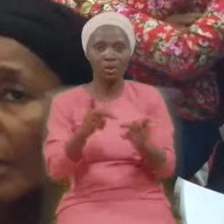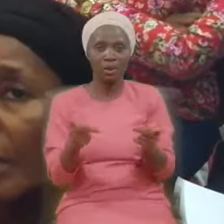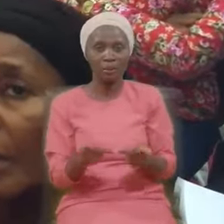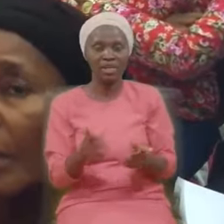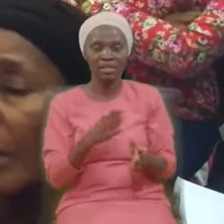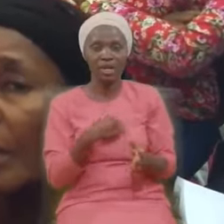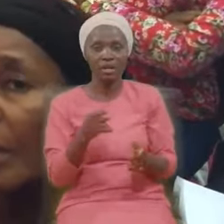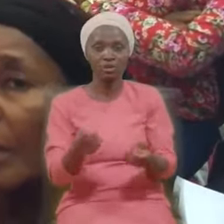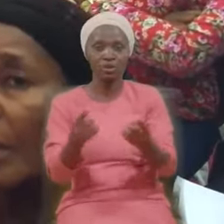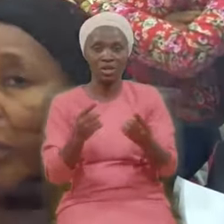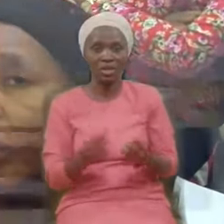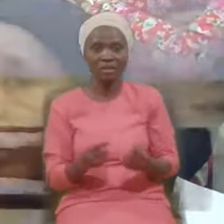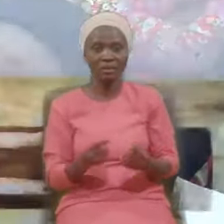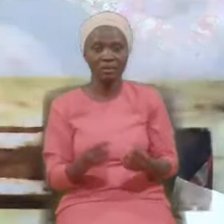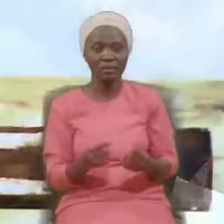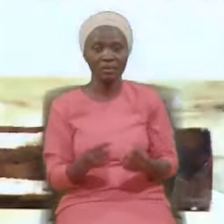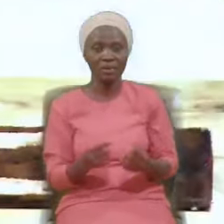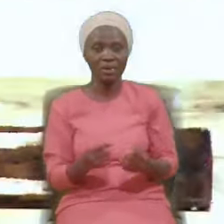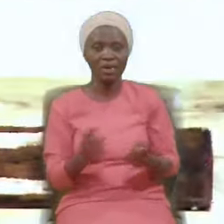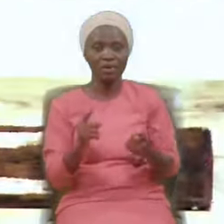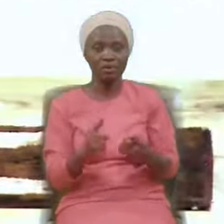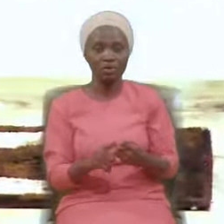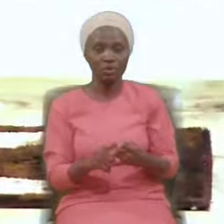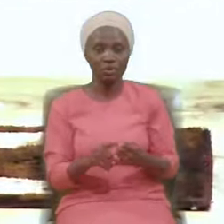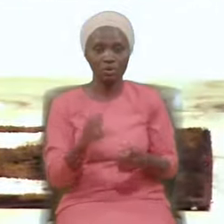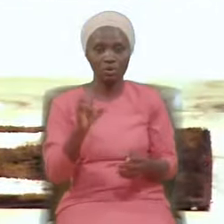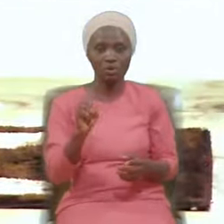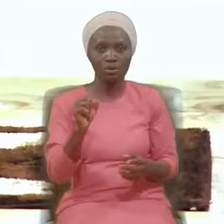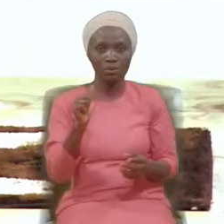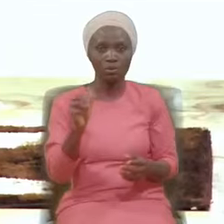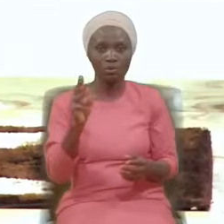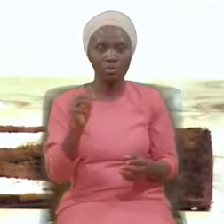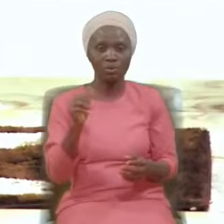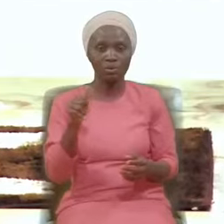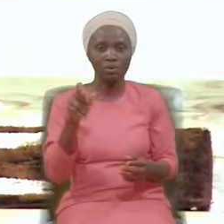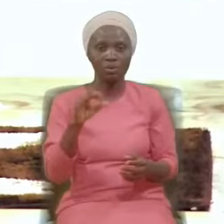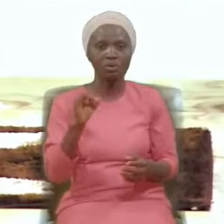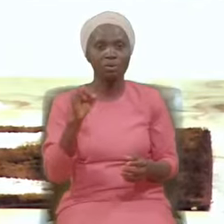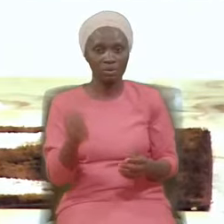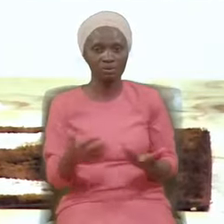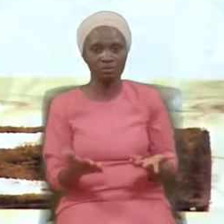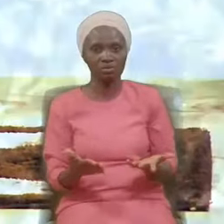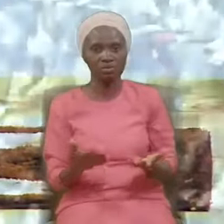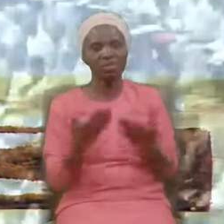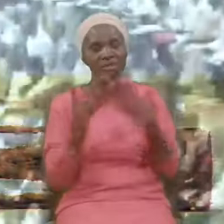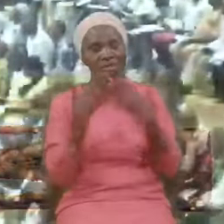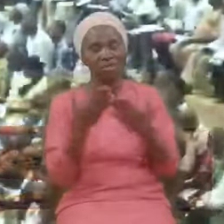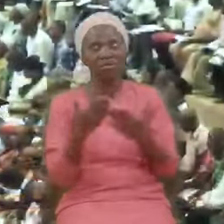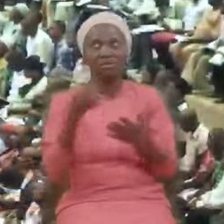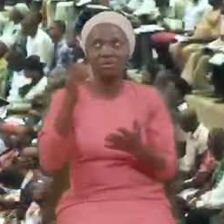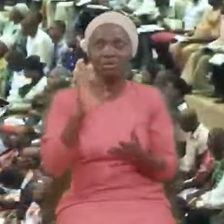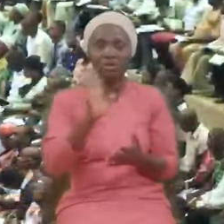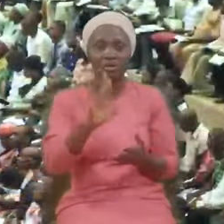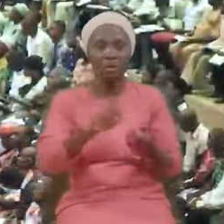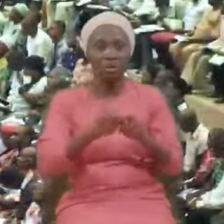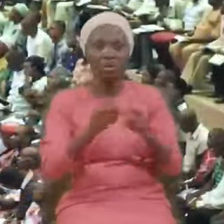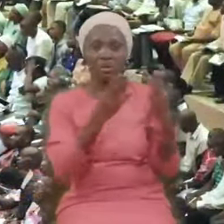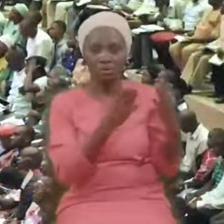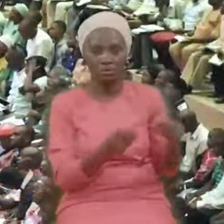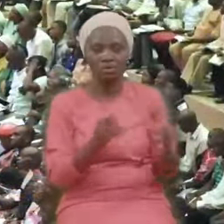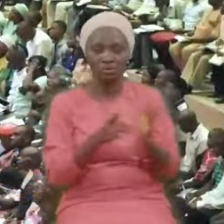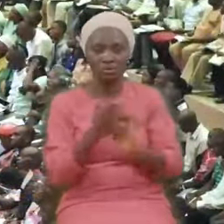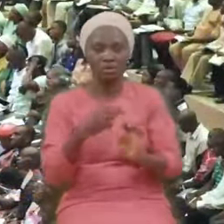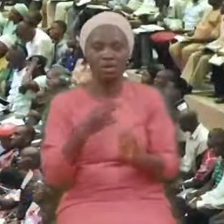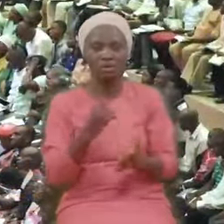and you came to Samaria. Thank God the problem is solved. I said